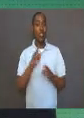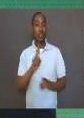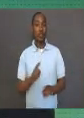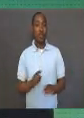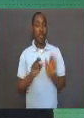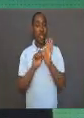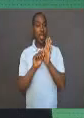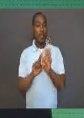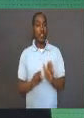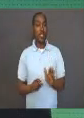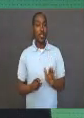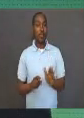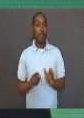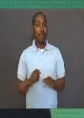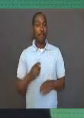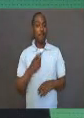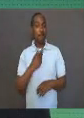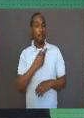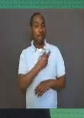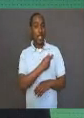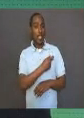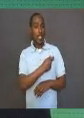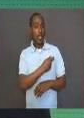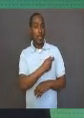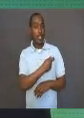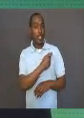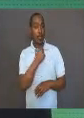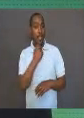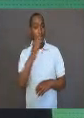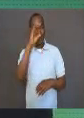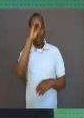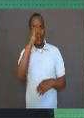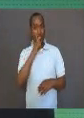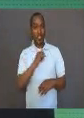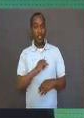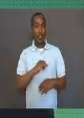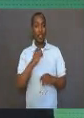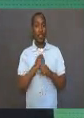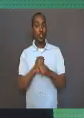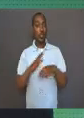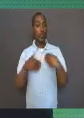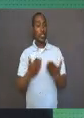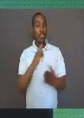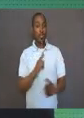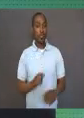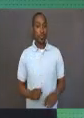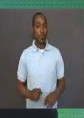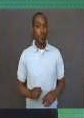example, a vaccination is an artificially acquired immunity.